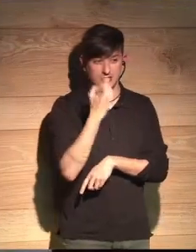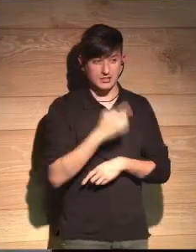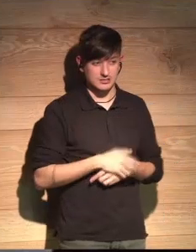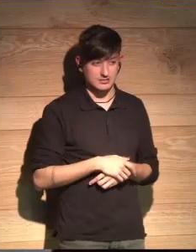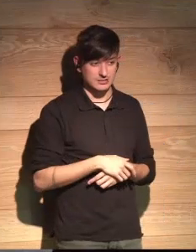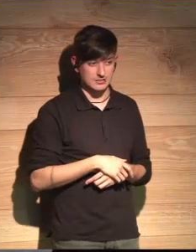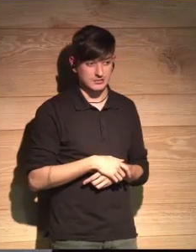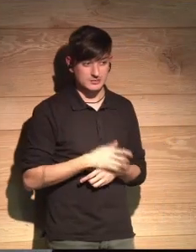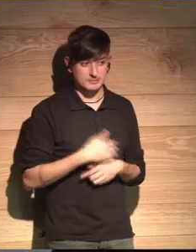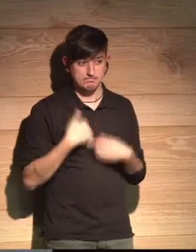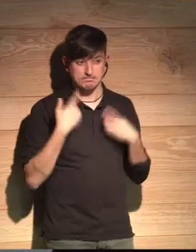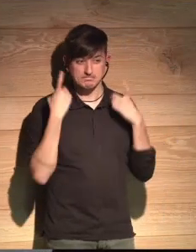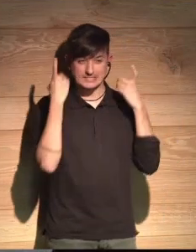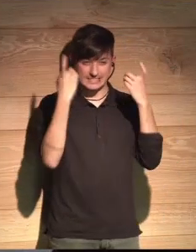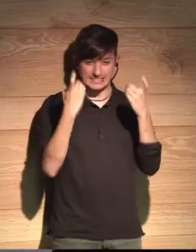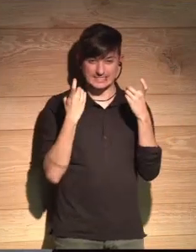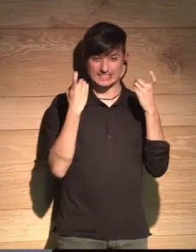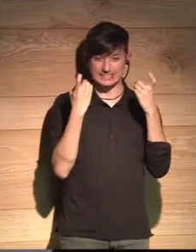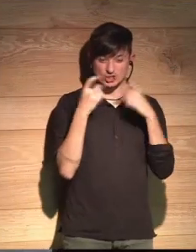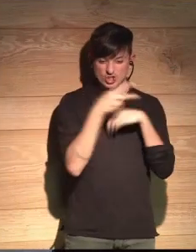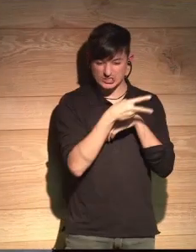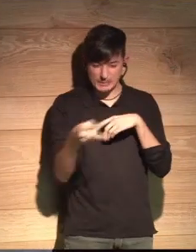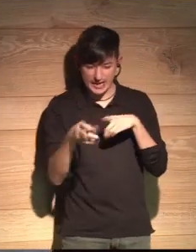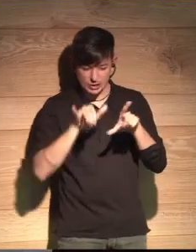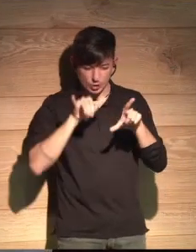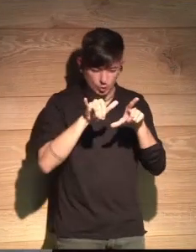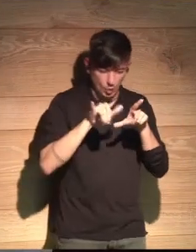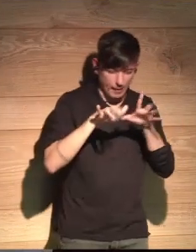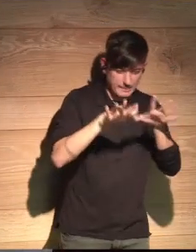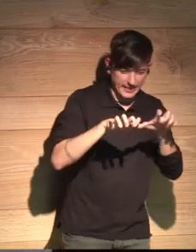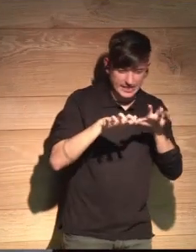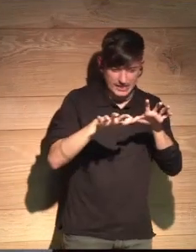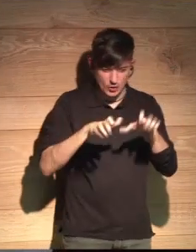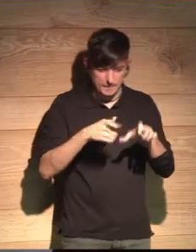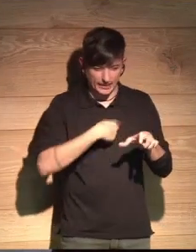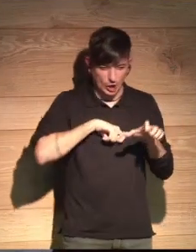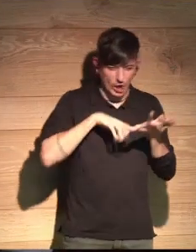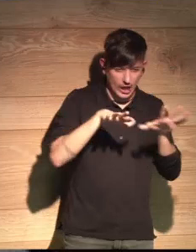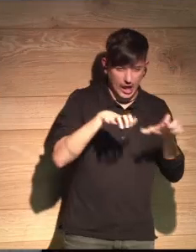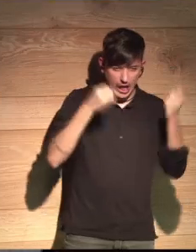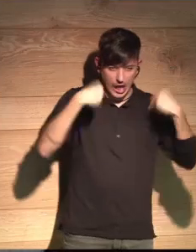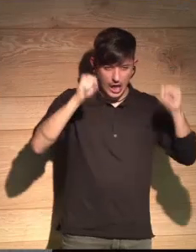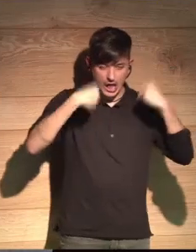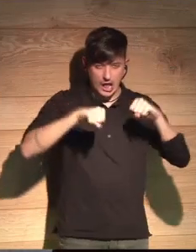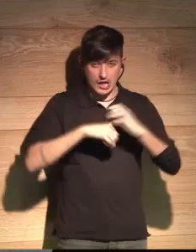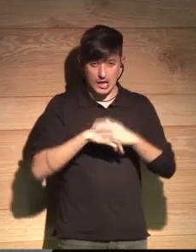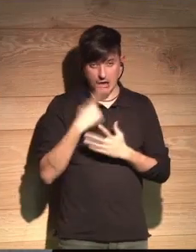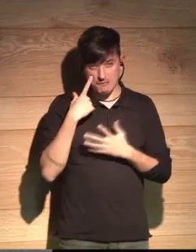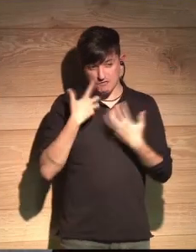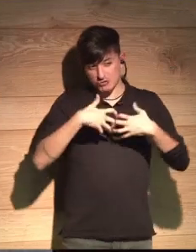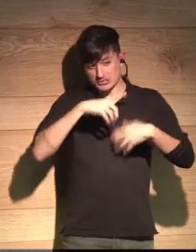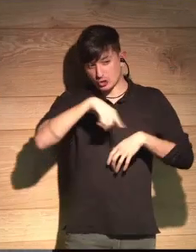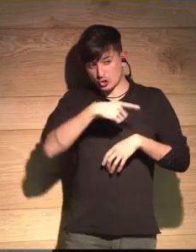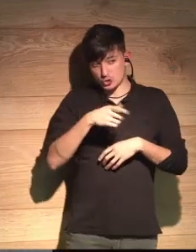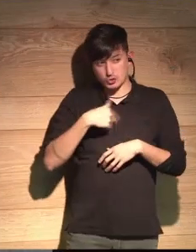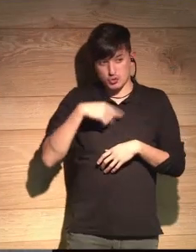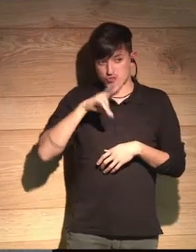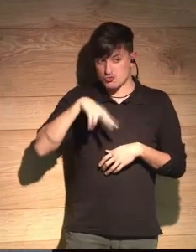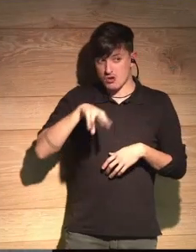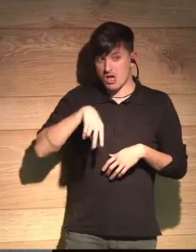As I said, I'm going to try to speak Spanish. I was working my Spanish with YouTube for 2 weeks.